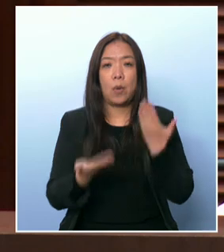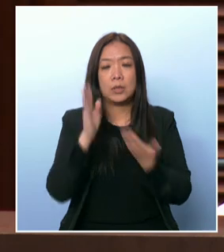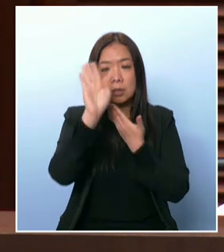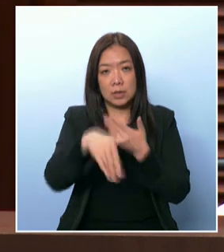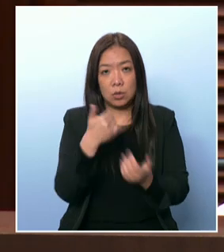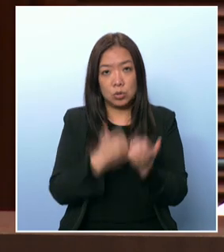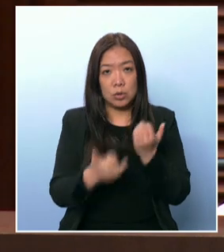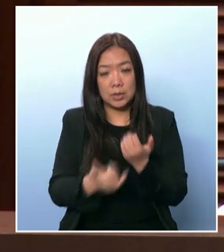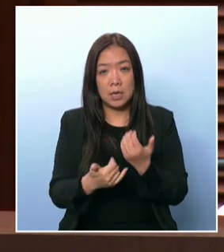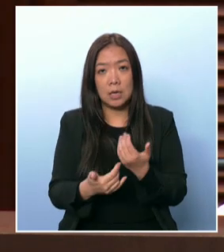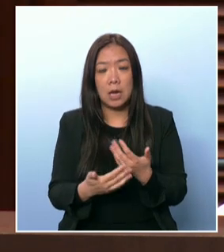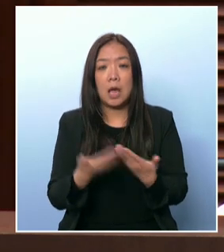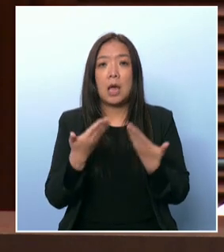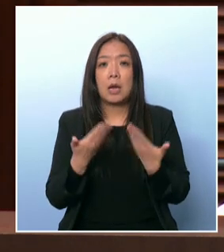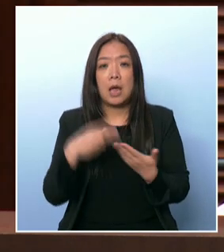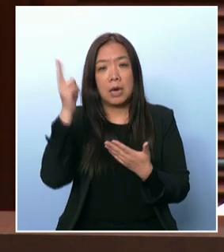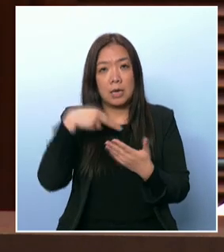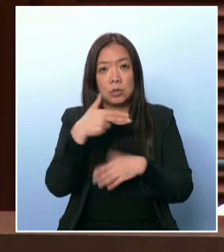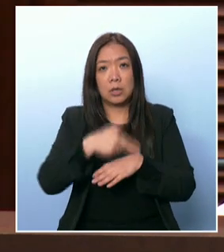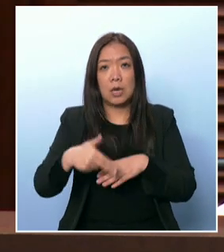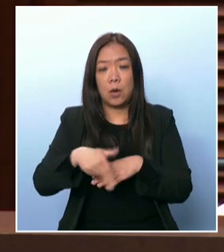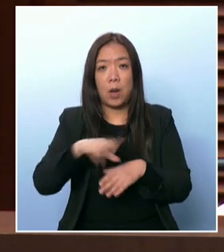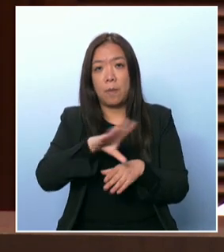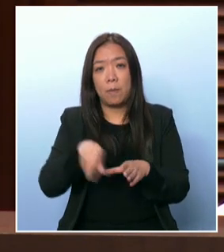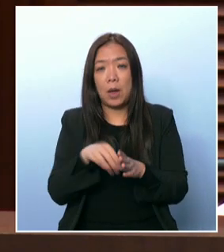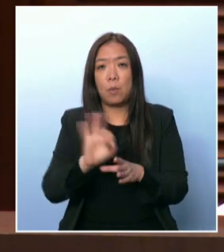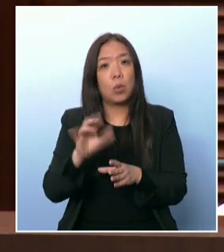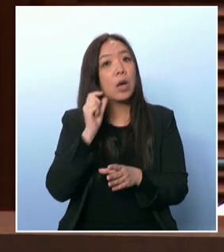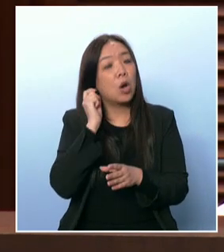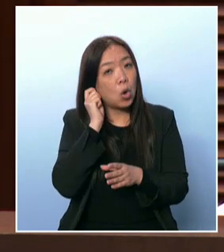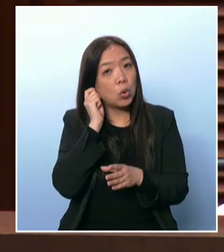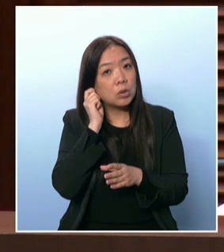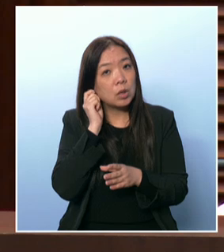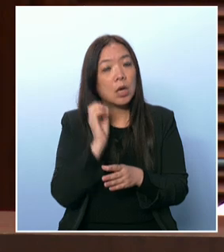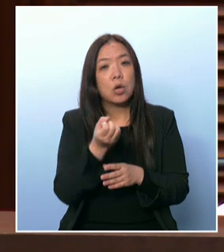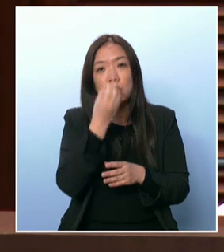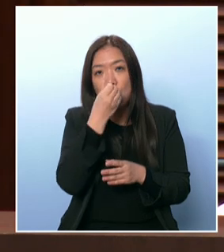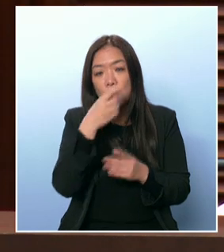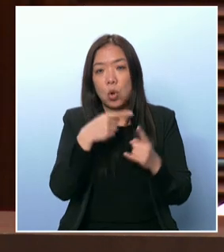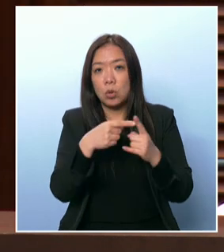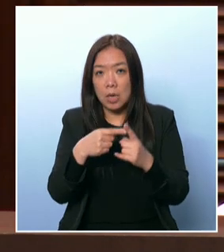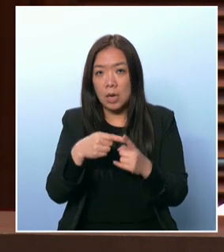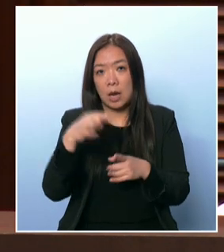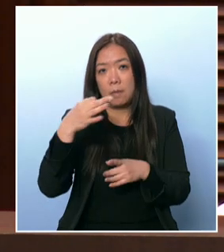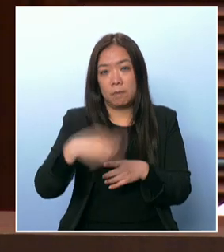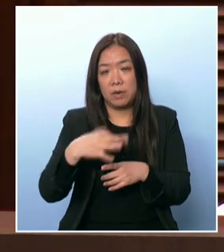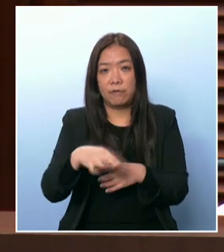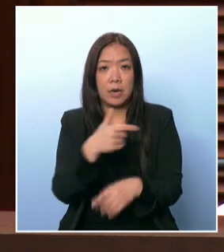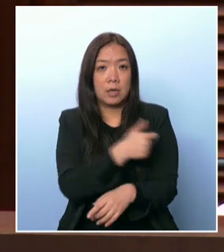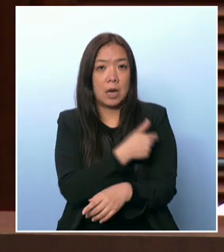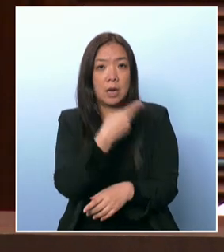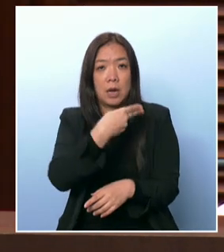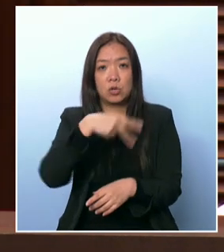launch a one-off HPV vaccination catch-up program by phases to cover female Hong Kong residents who were born